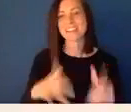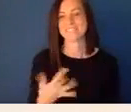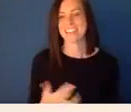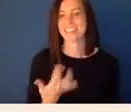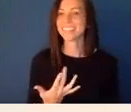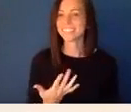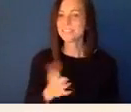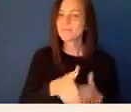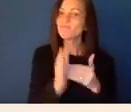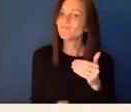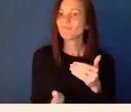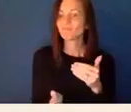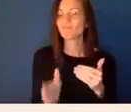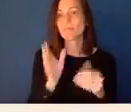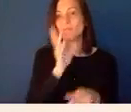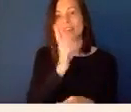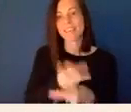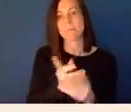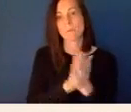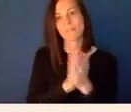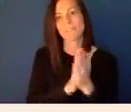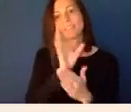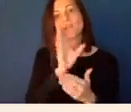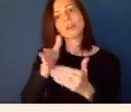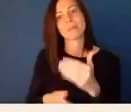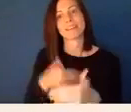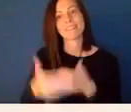and that'll keep you motivated to complete the next step.